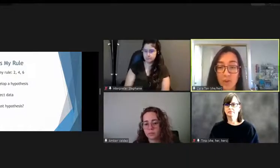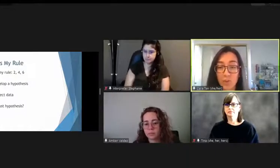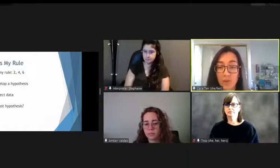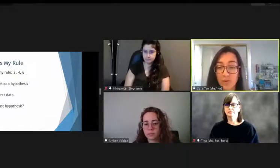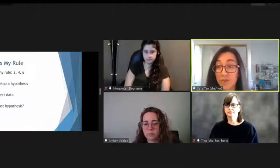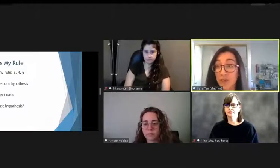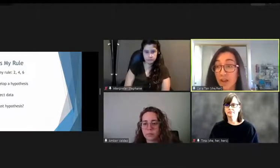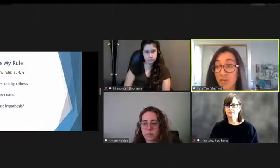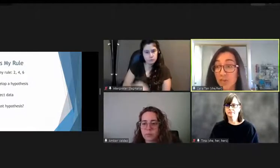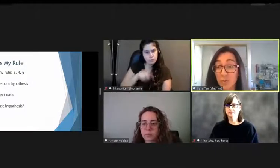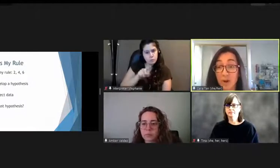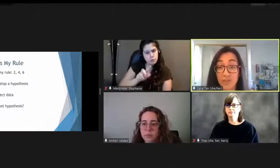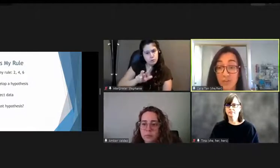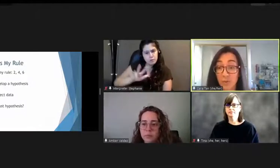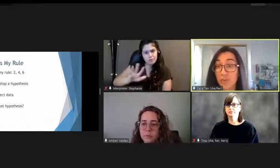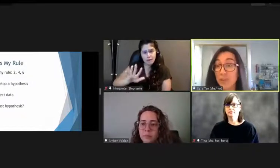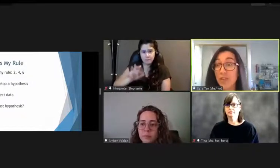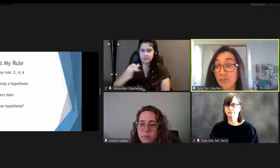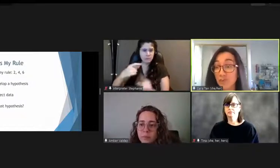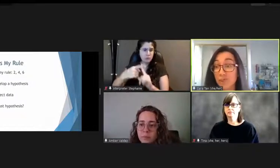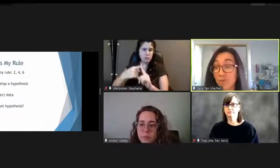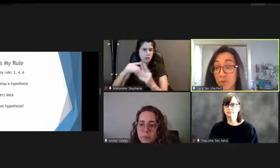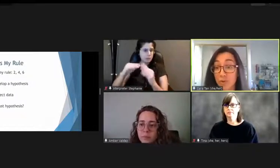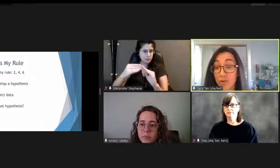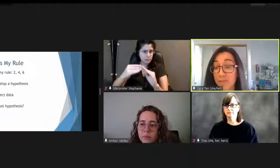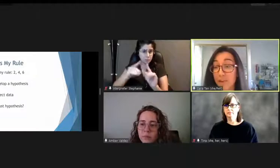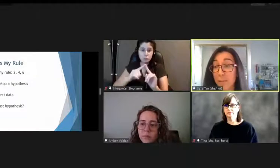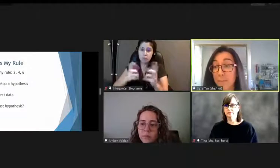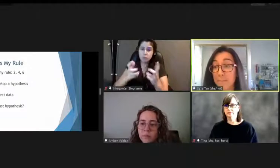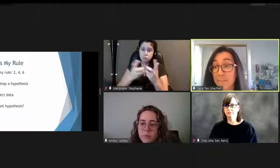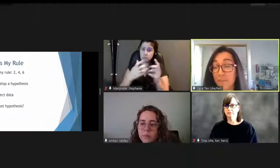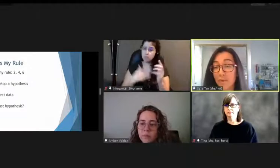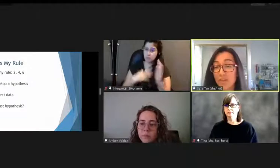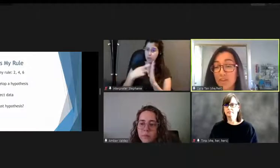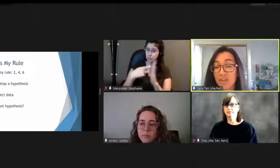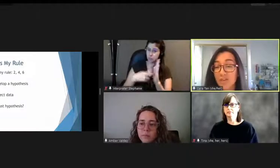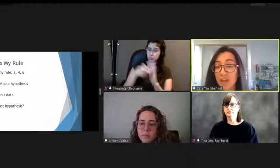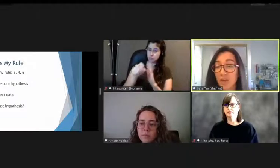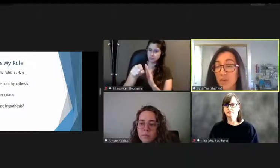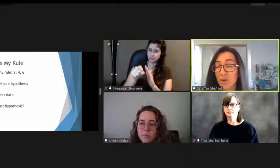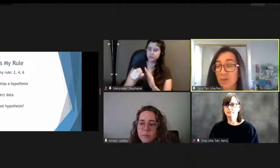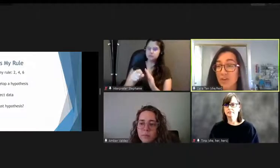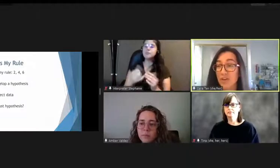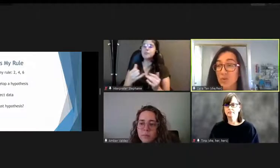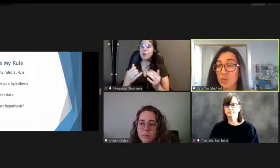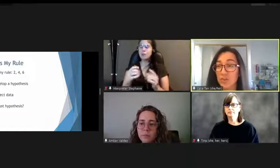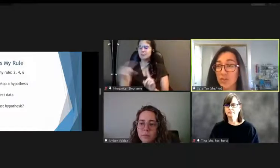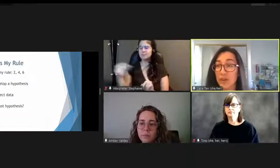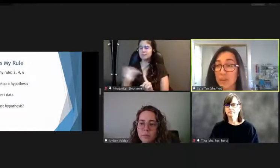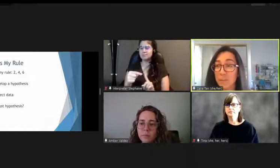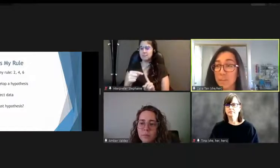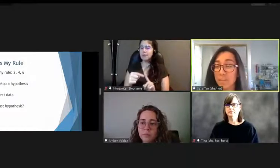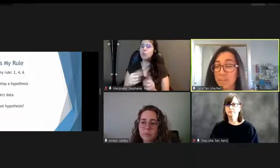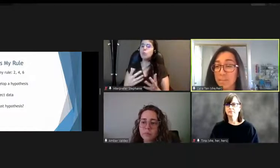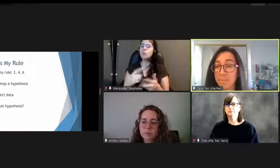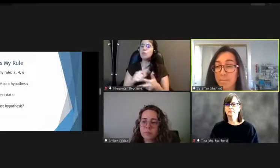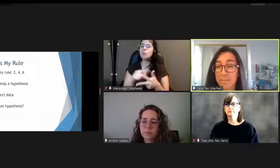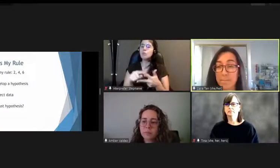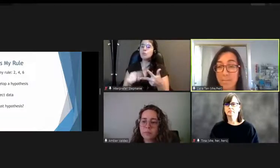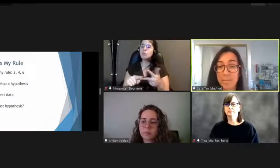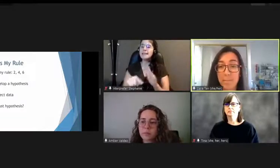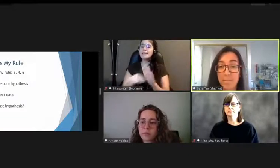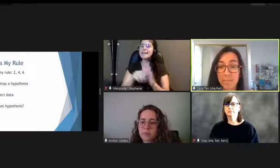Okay, so 1, 3, and 5 are still positive numbers, but they do fit the rule. Yeah. What's a set of negative numbers that you'd want to try?